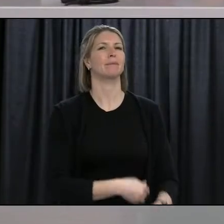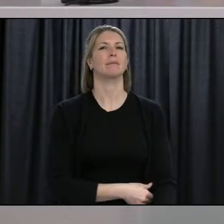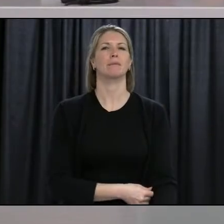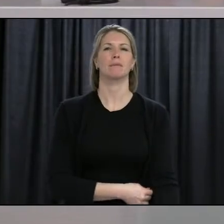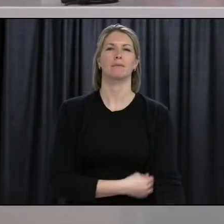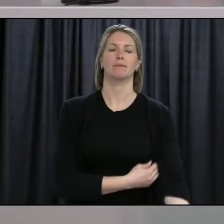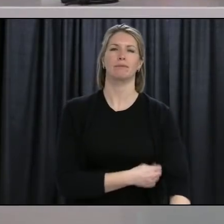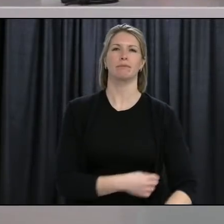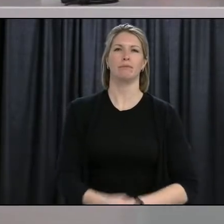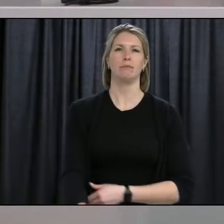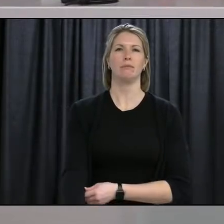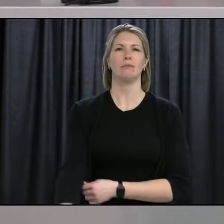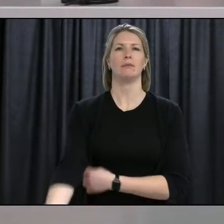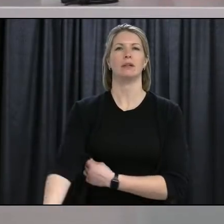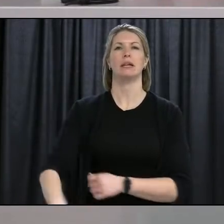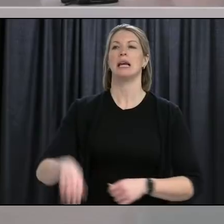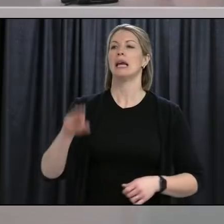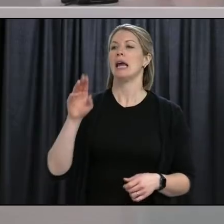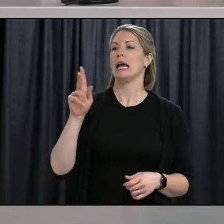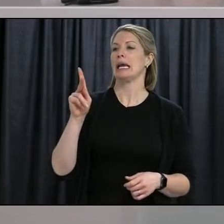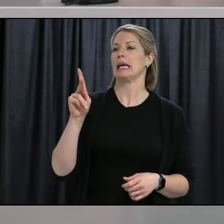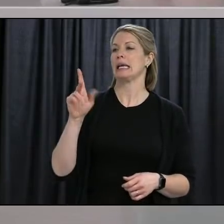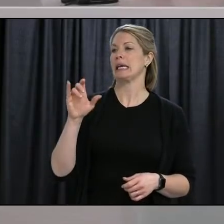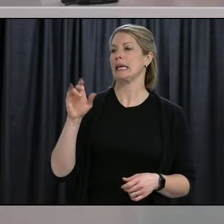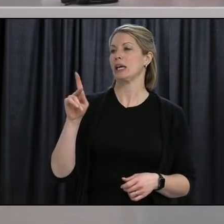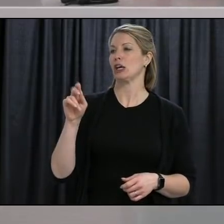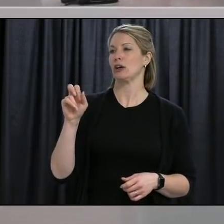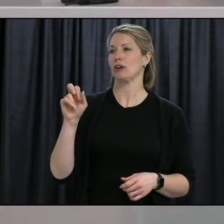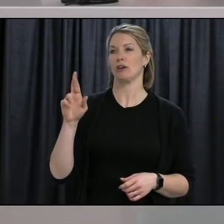Mary Kate O'Neill with the Kicker News. Do you have a final question?